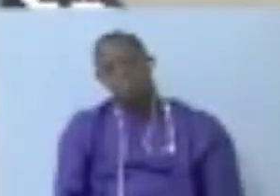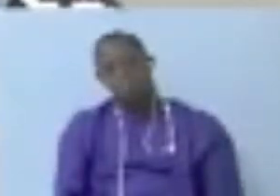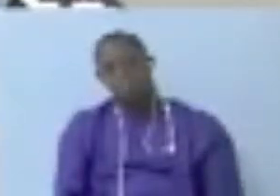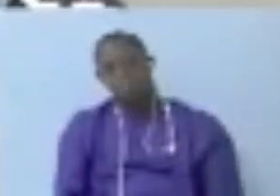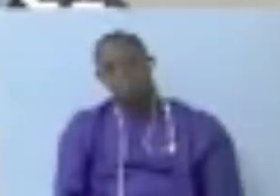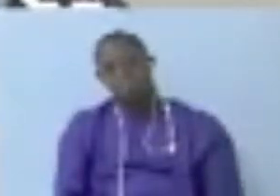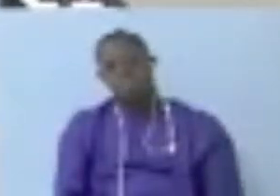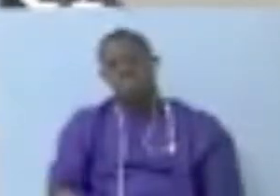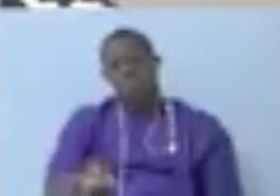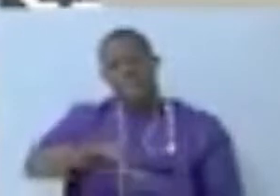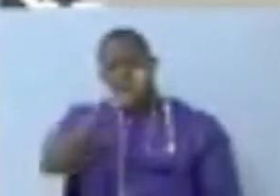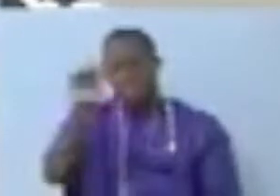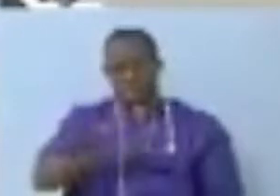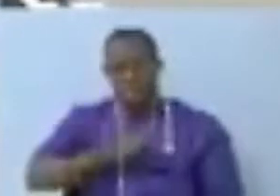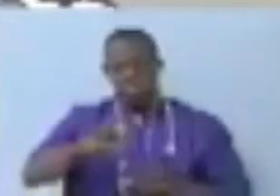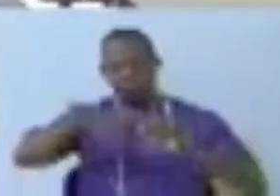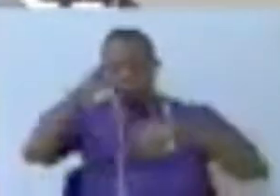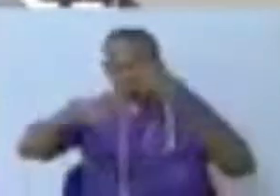he went on to say,